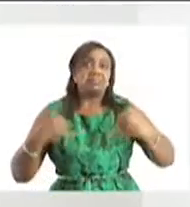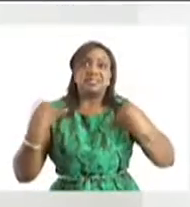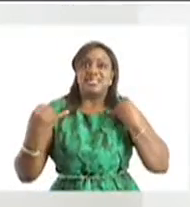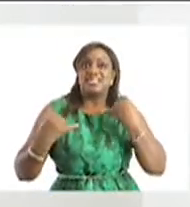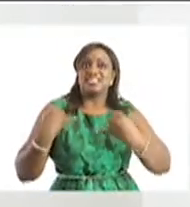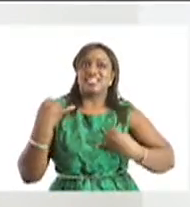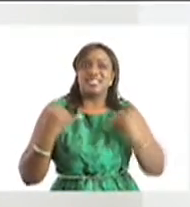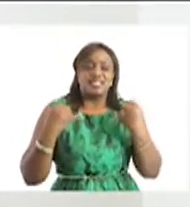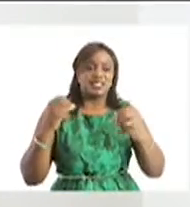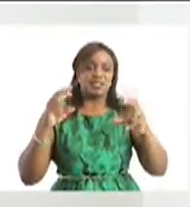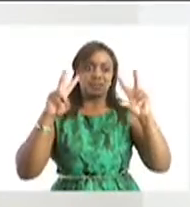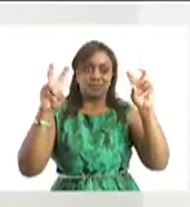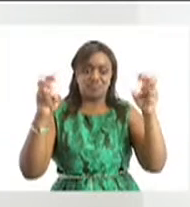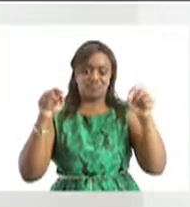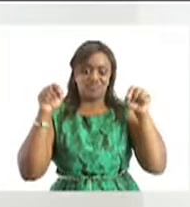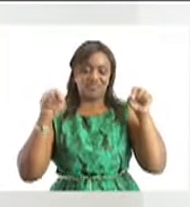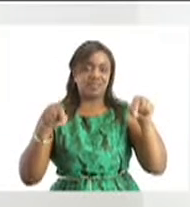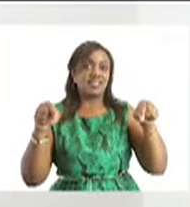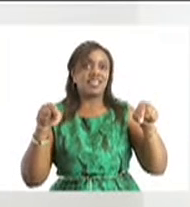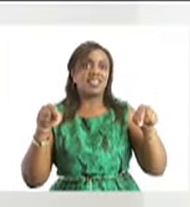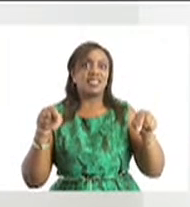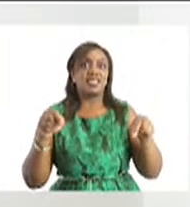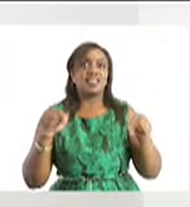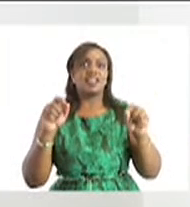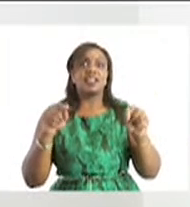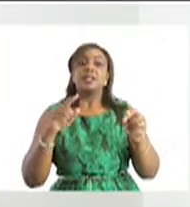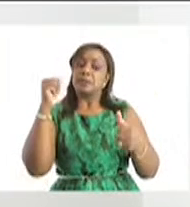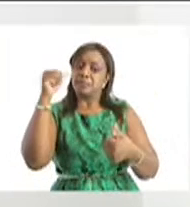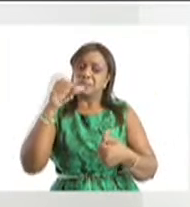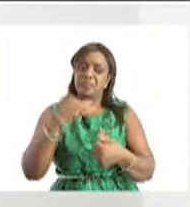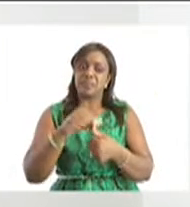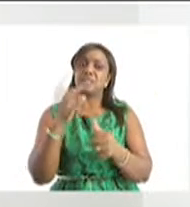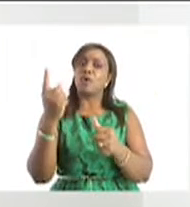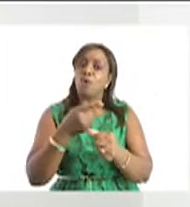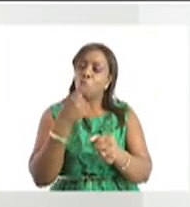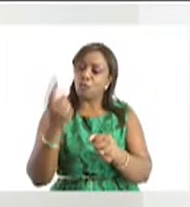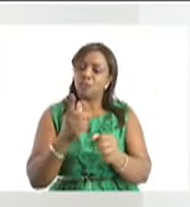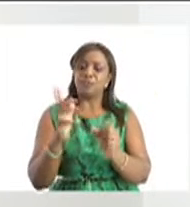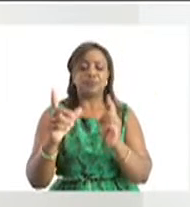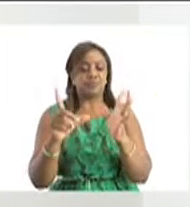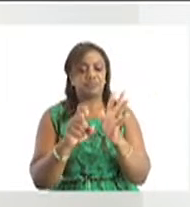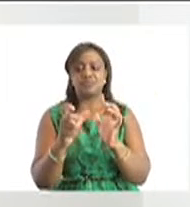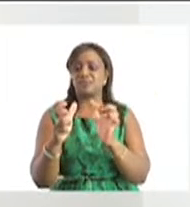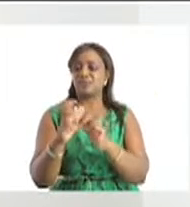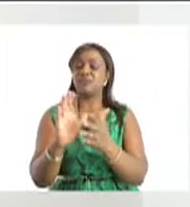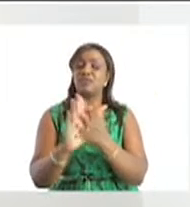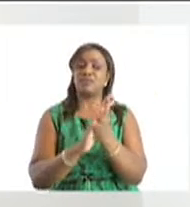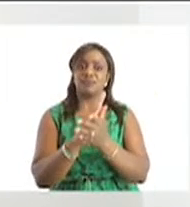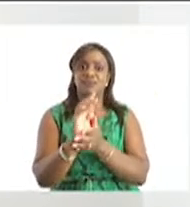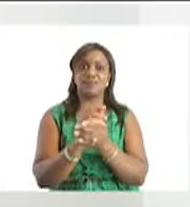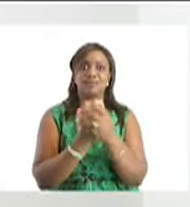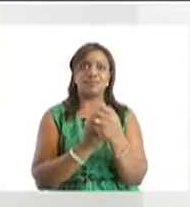Right, I hope you enjoyed today's lesson, and also remember to always sanitize your hands.